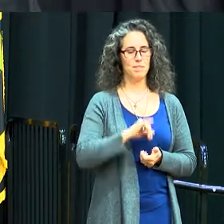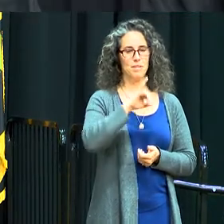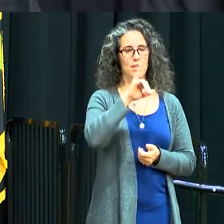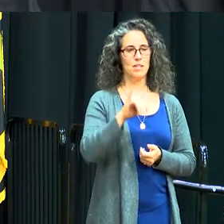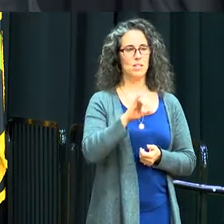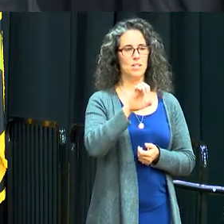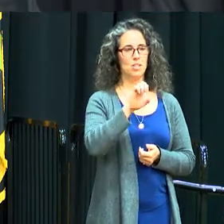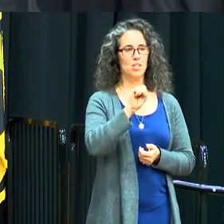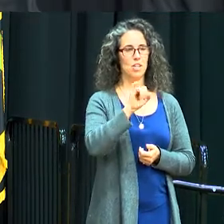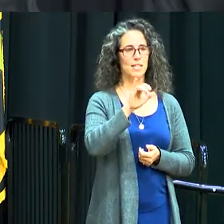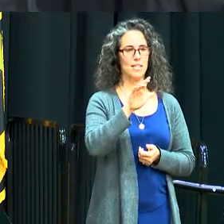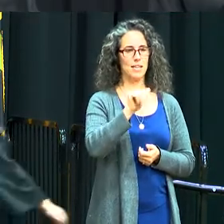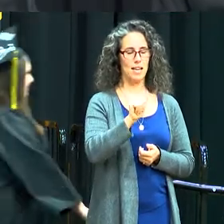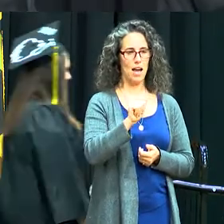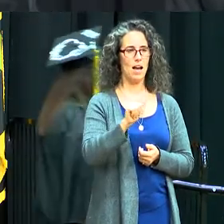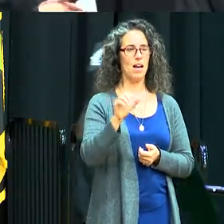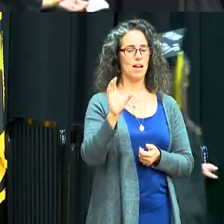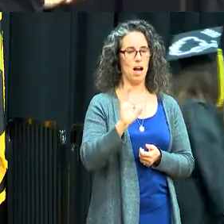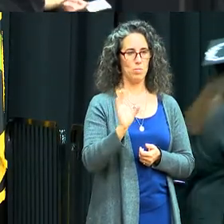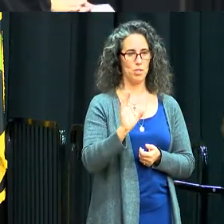Jessica Marie Kospchak.